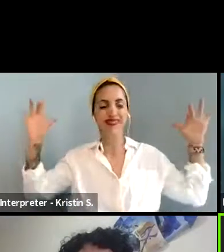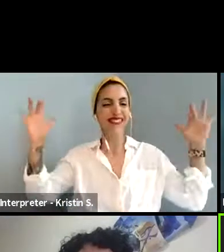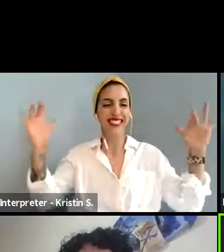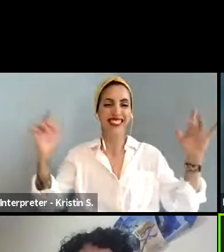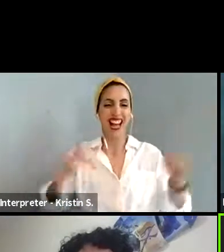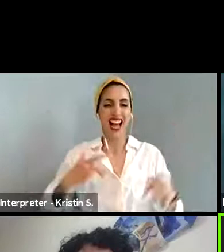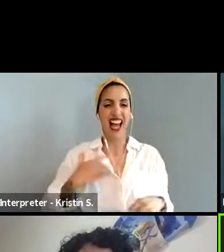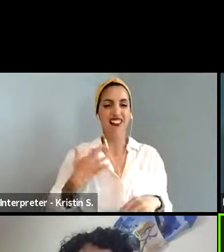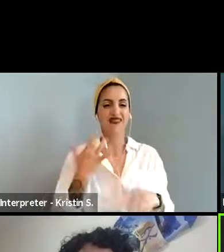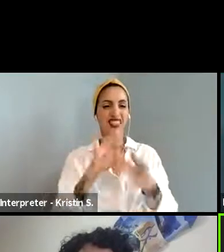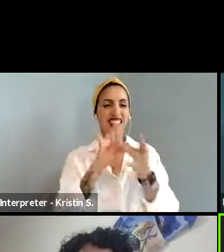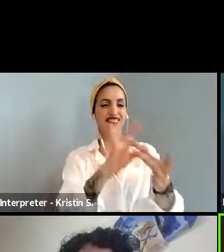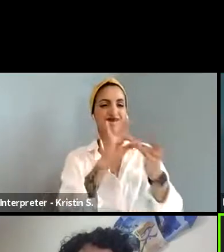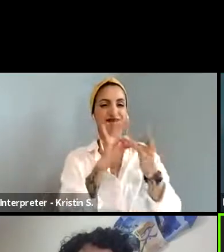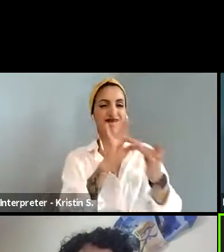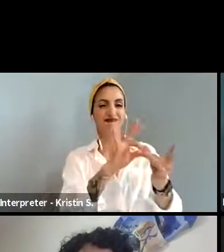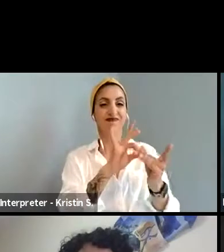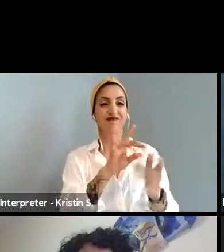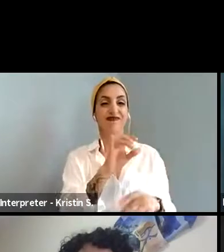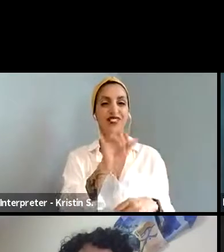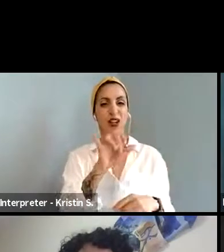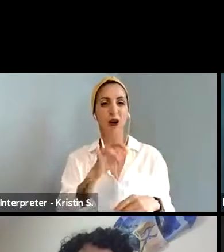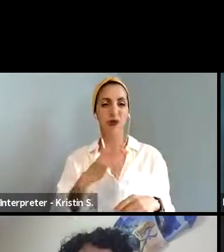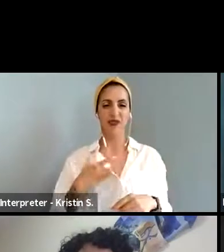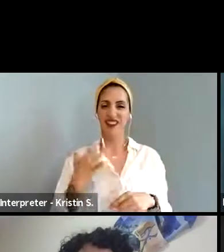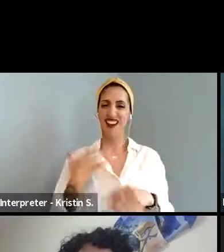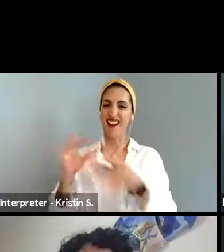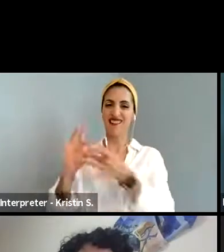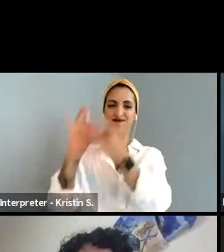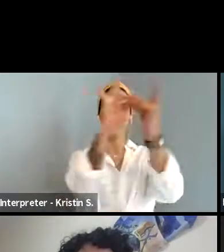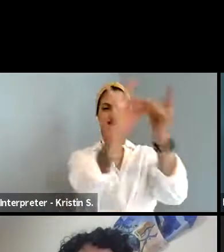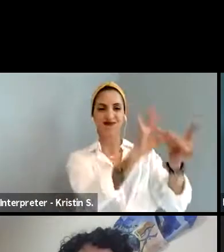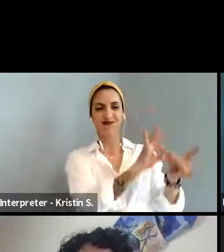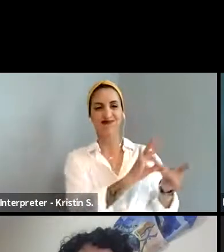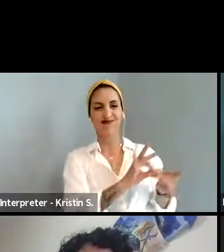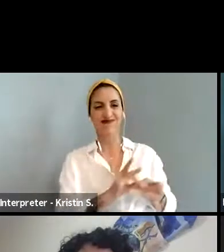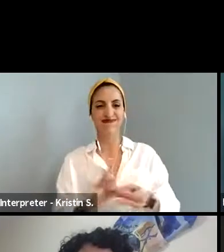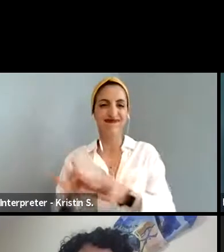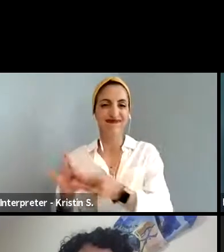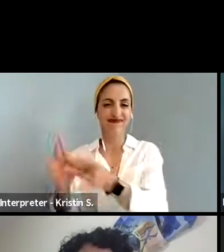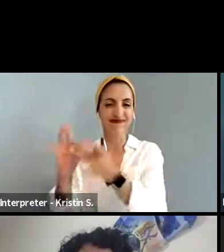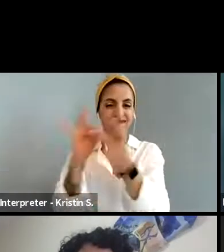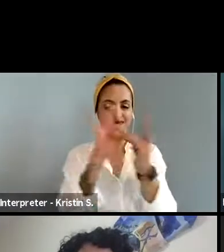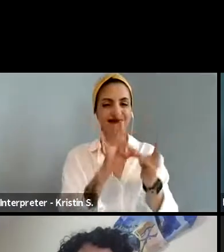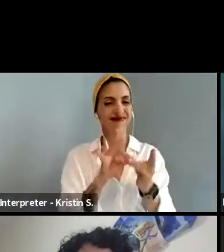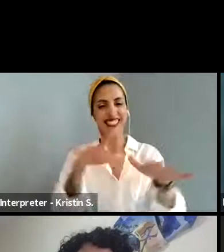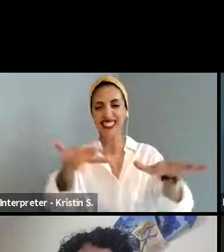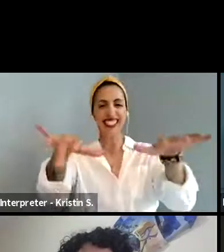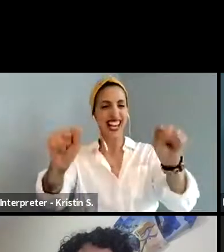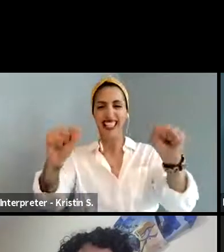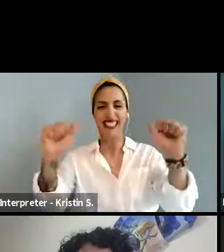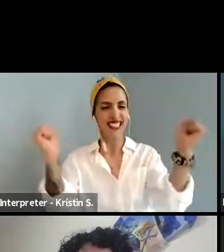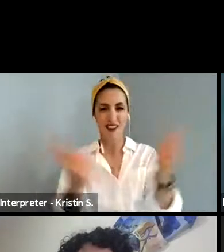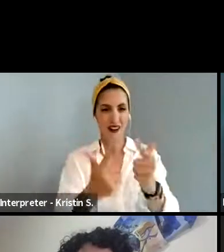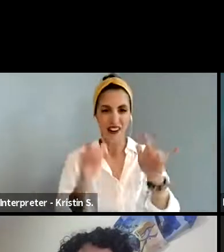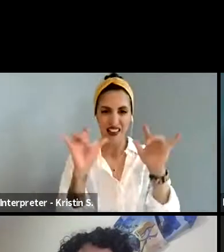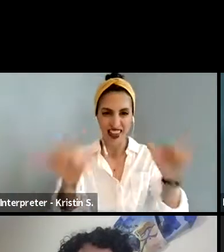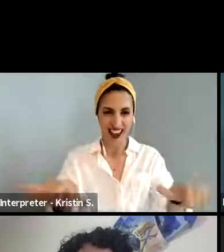of the connectedness, we continue these connected weavings of just, yes, all the things.